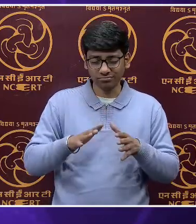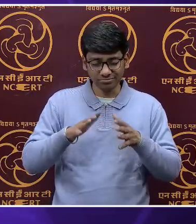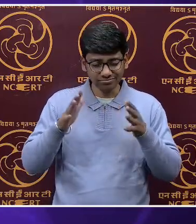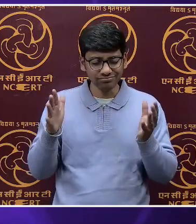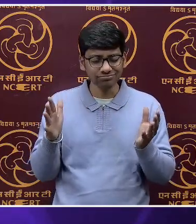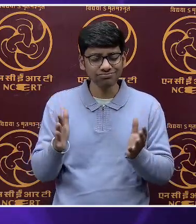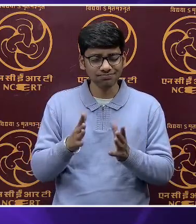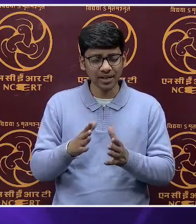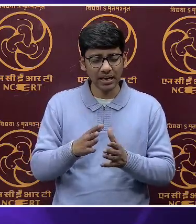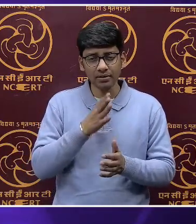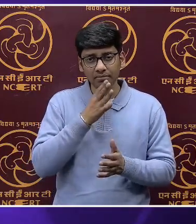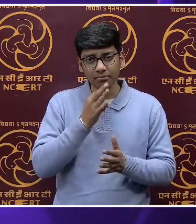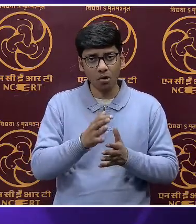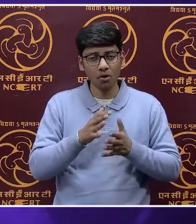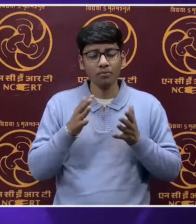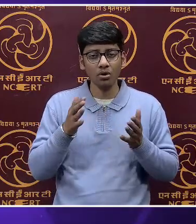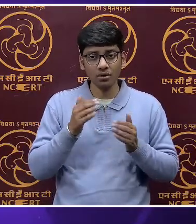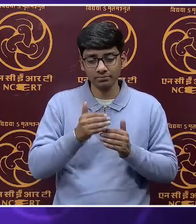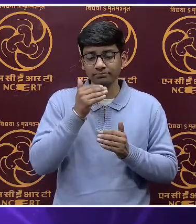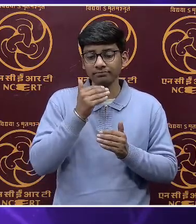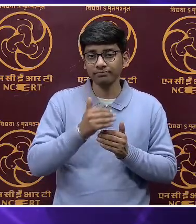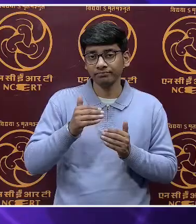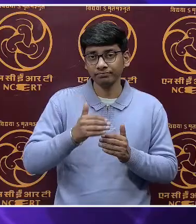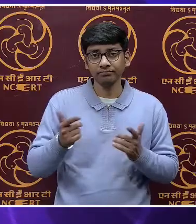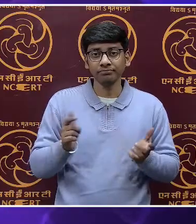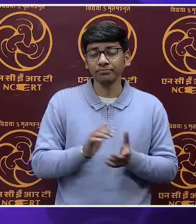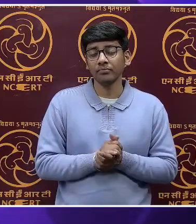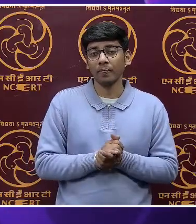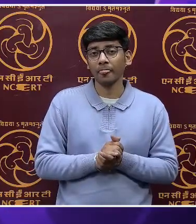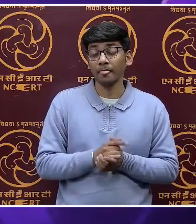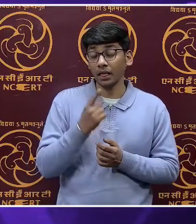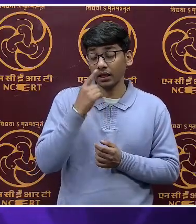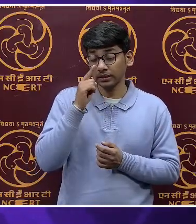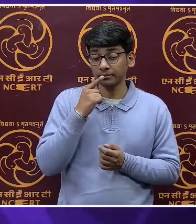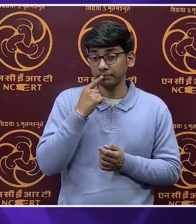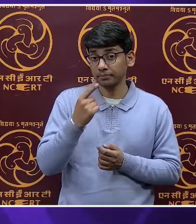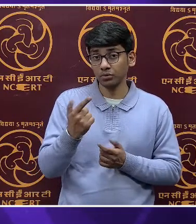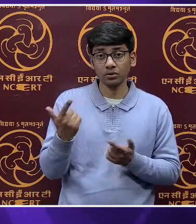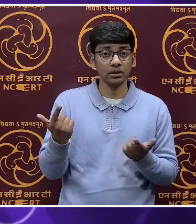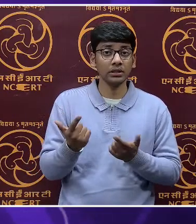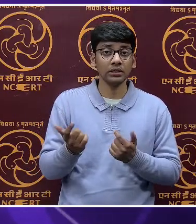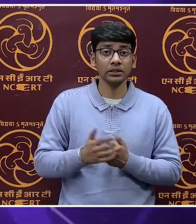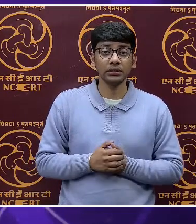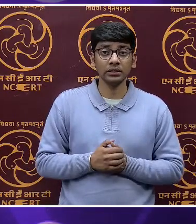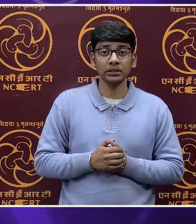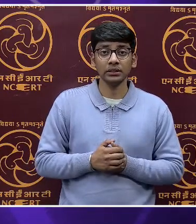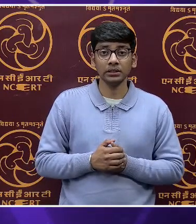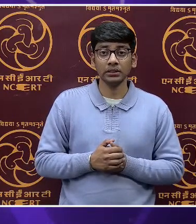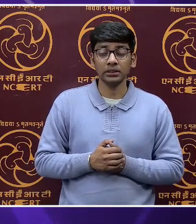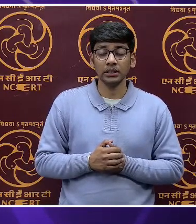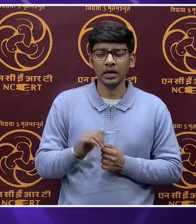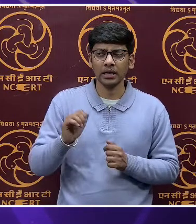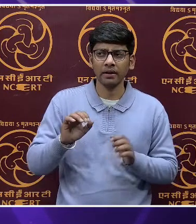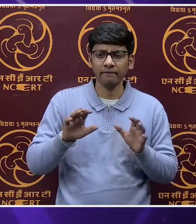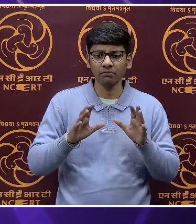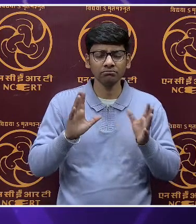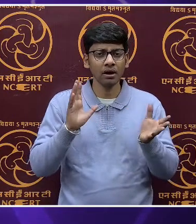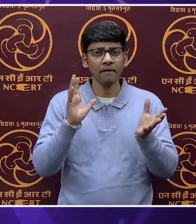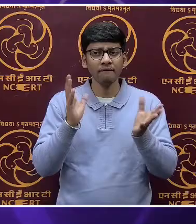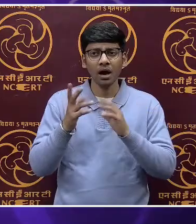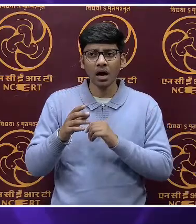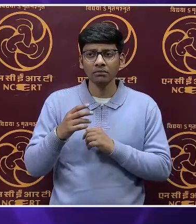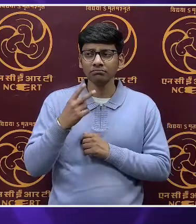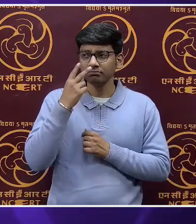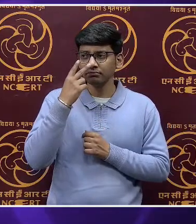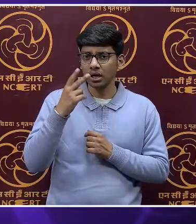Absolutely. So yes, moving on, she says that her world looked black. So